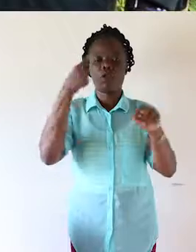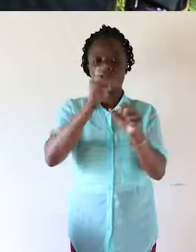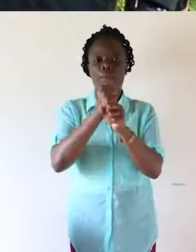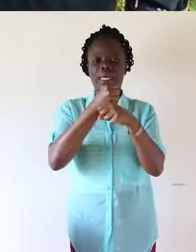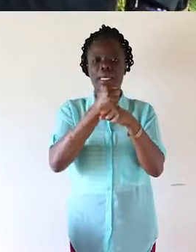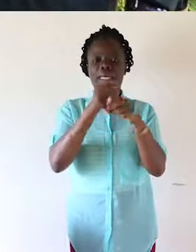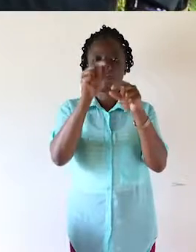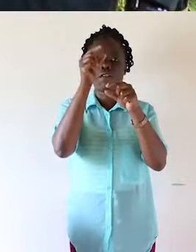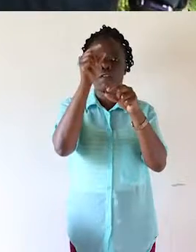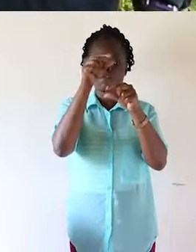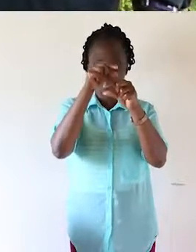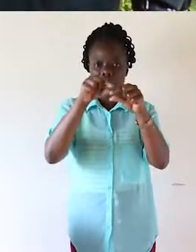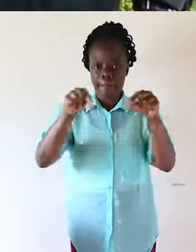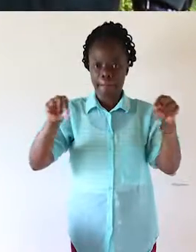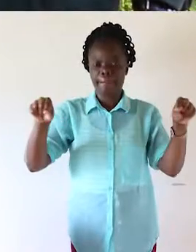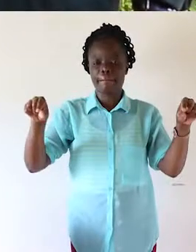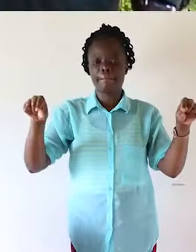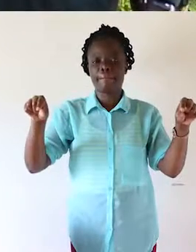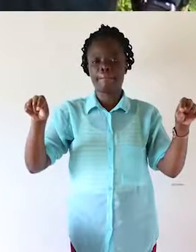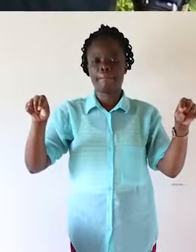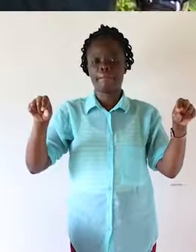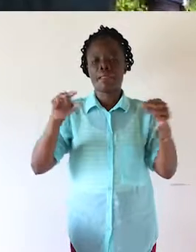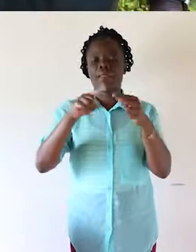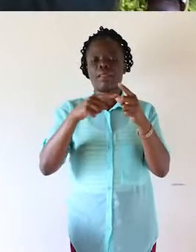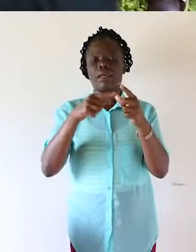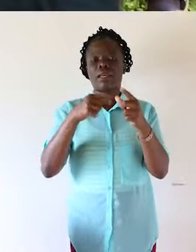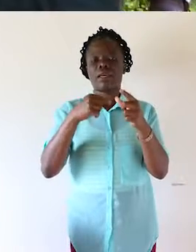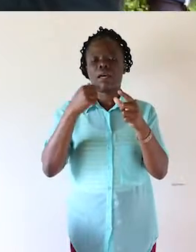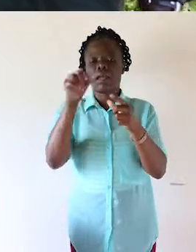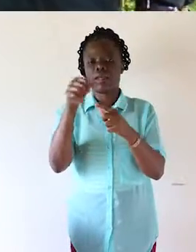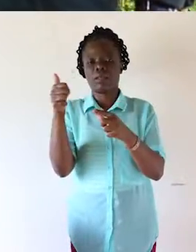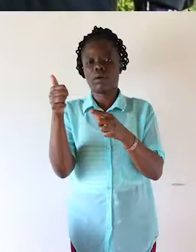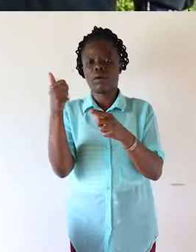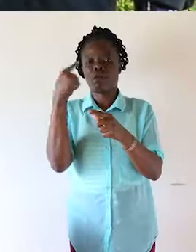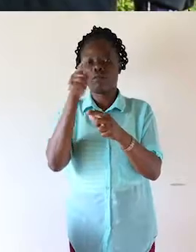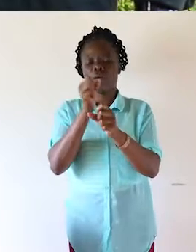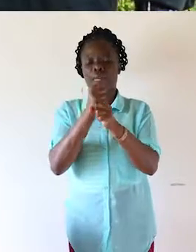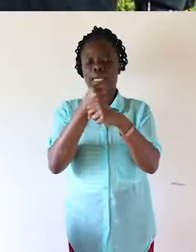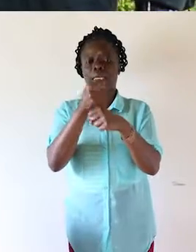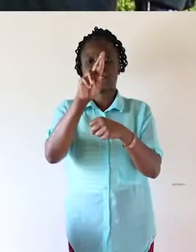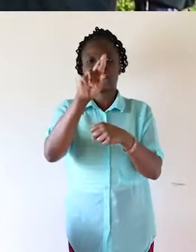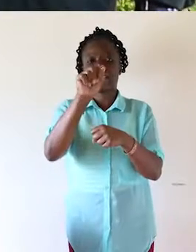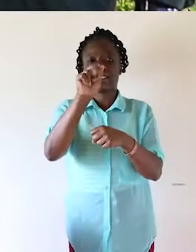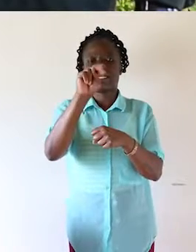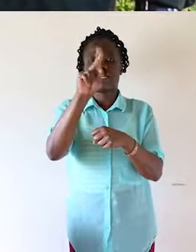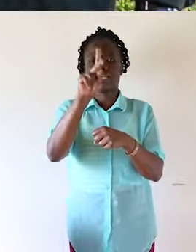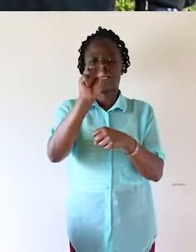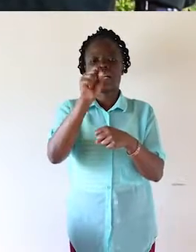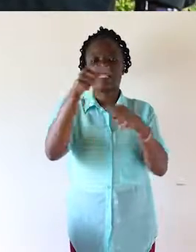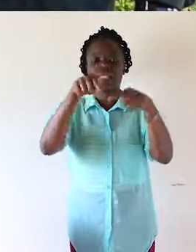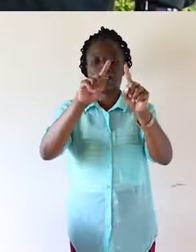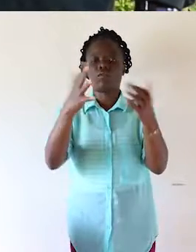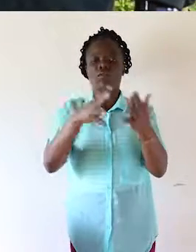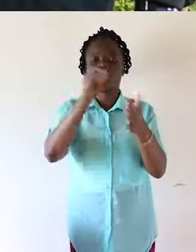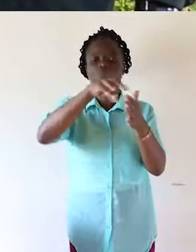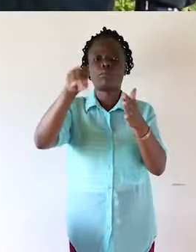for making the frame. This one, you can hold it. And then for making the rack itself, where we